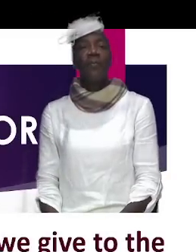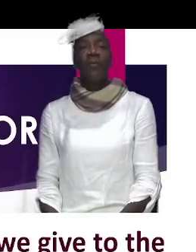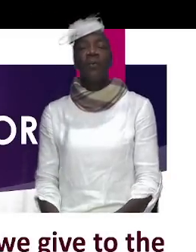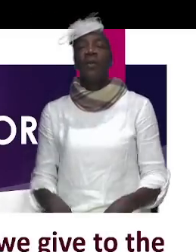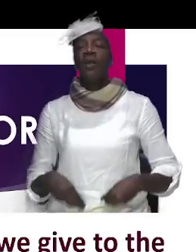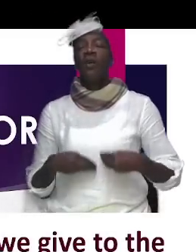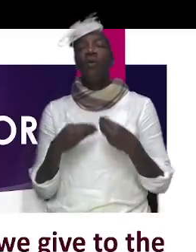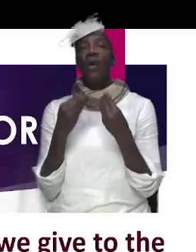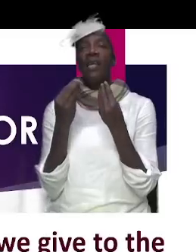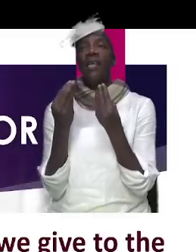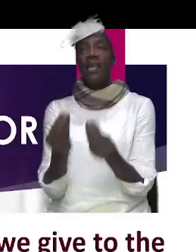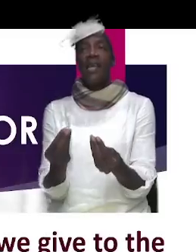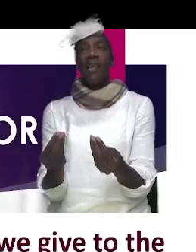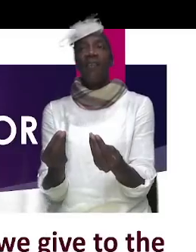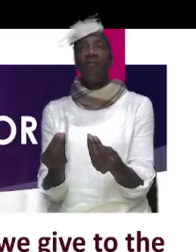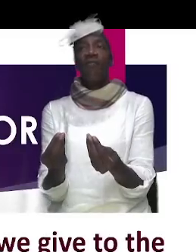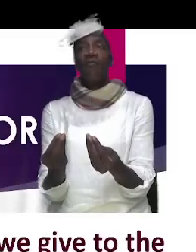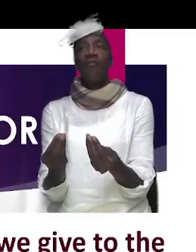give